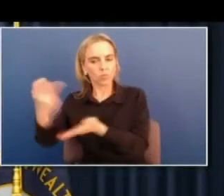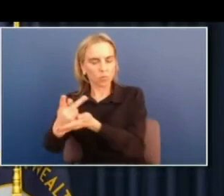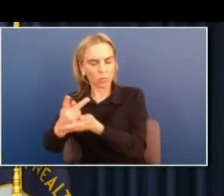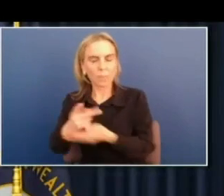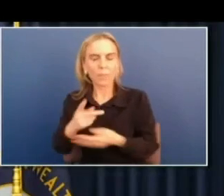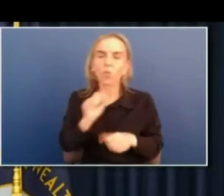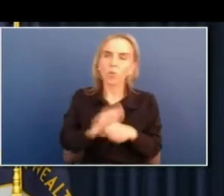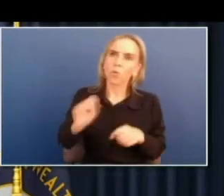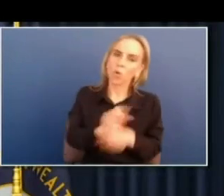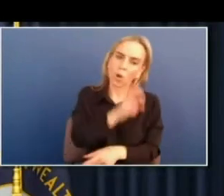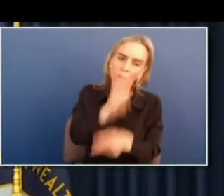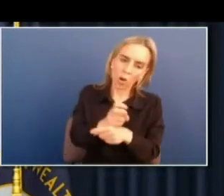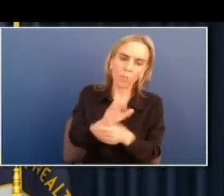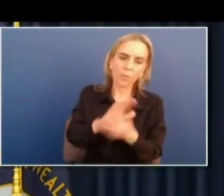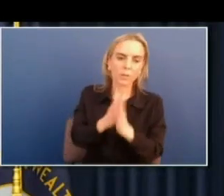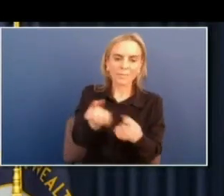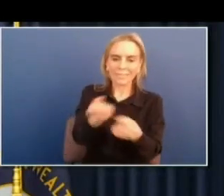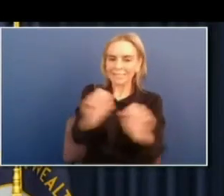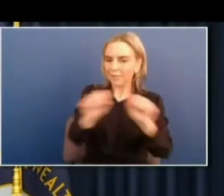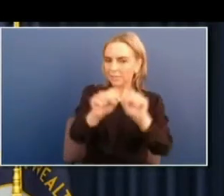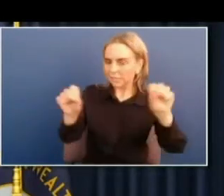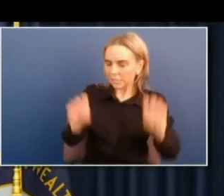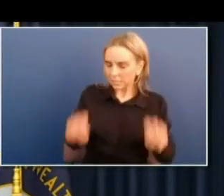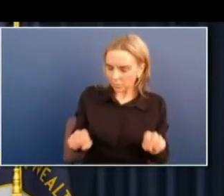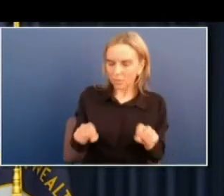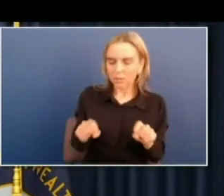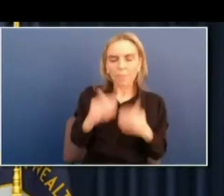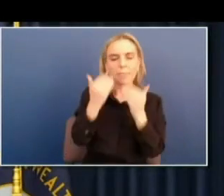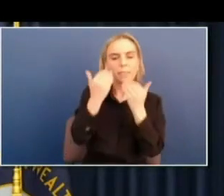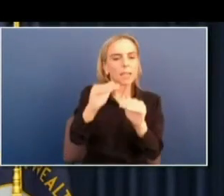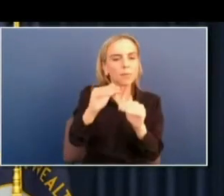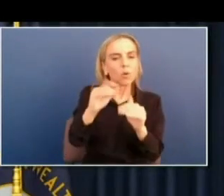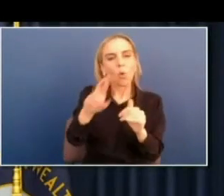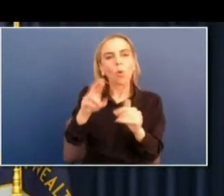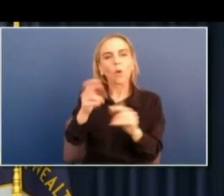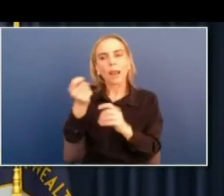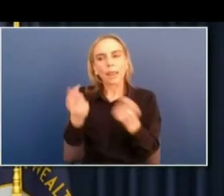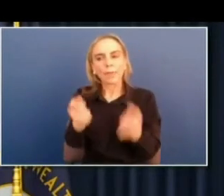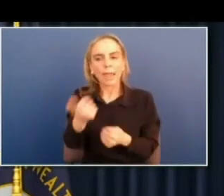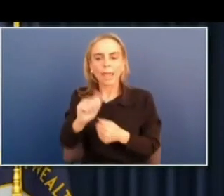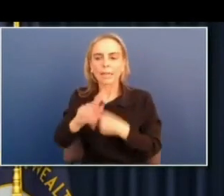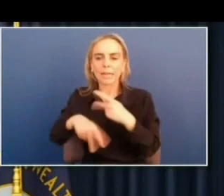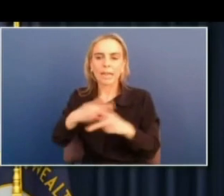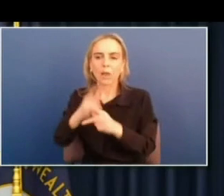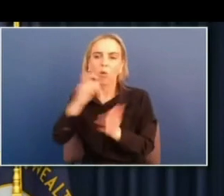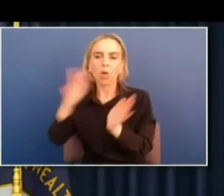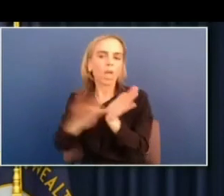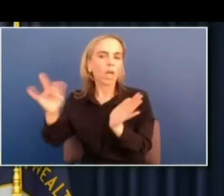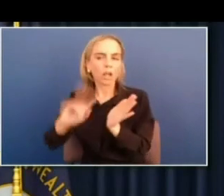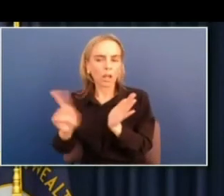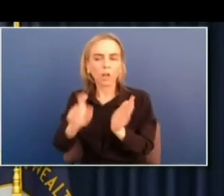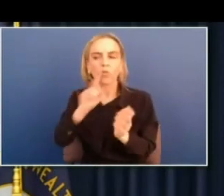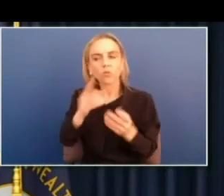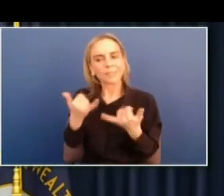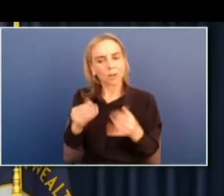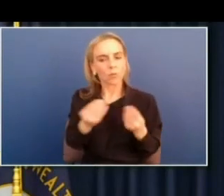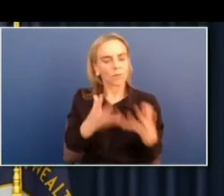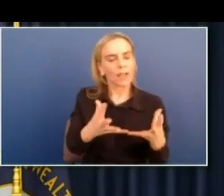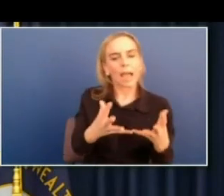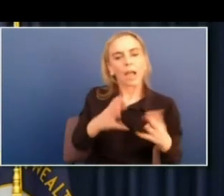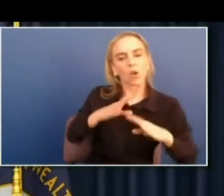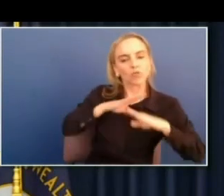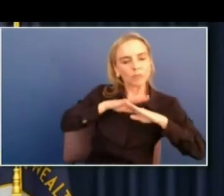safe system that limits or eliminates abuse while still providing relief to that veteran suffering